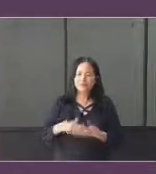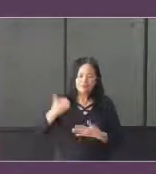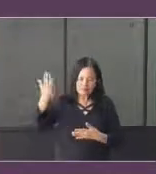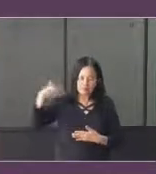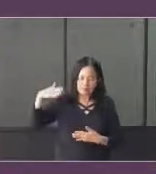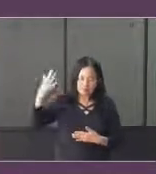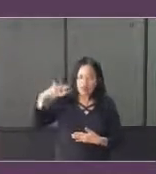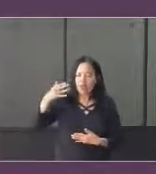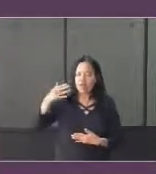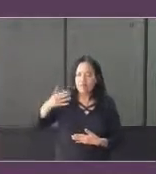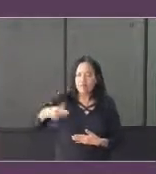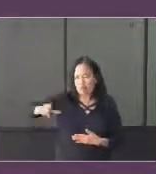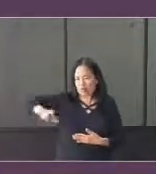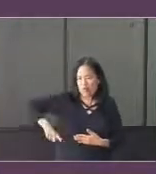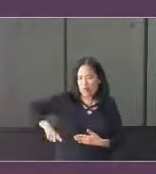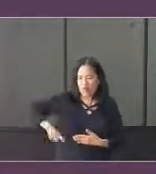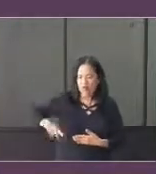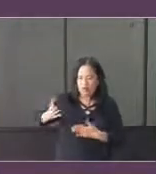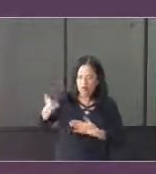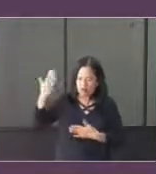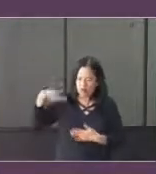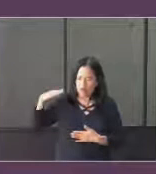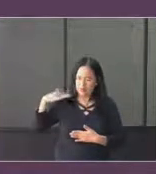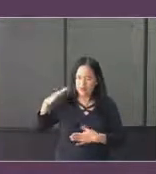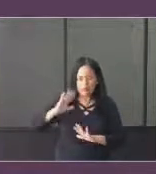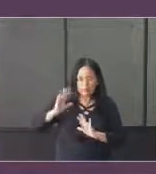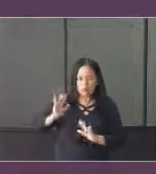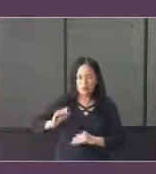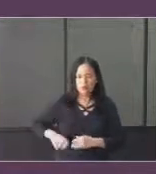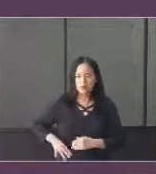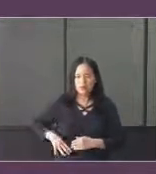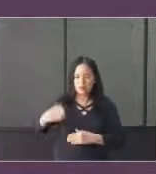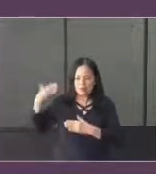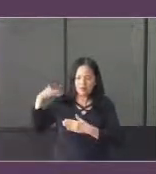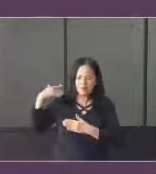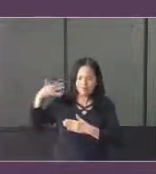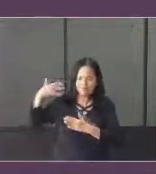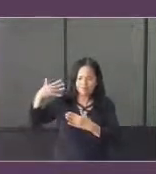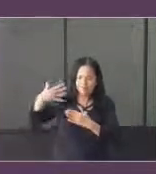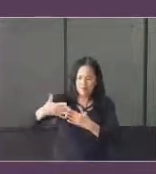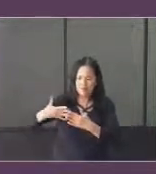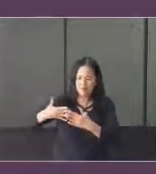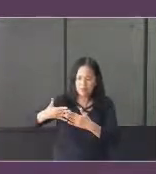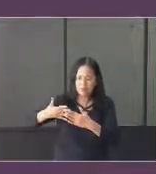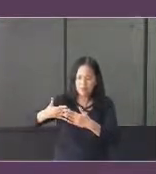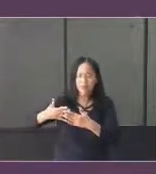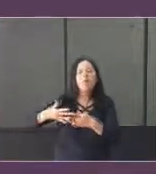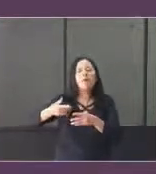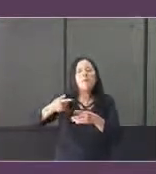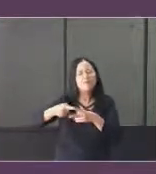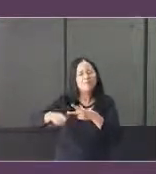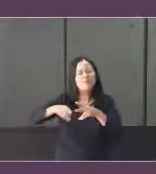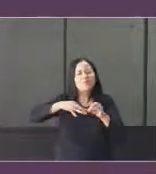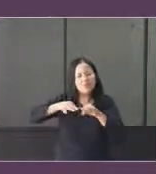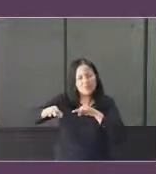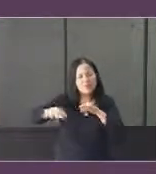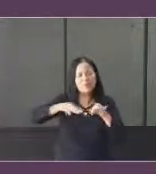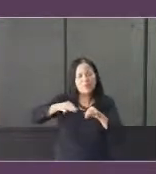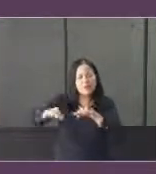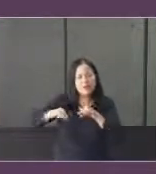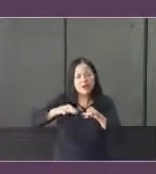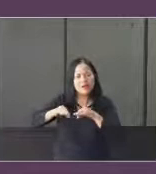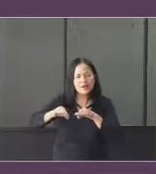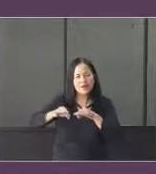Starting from the past administration, the past cycle, we started to perform a